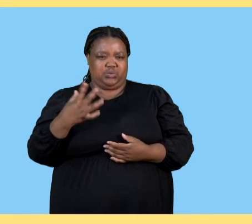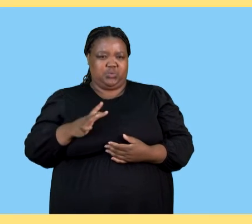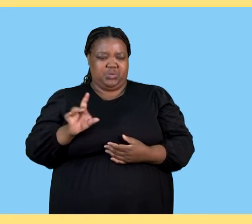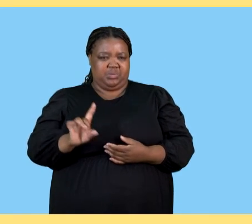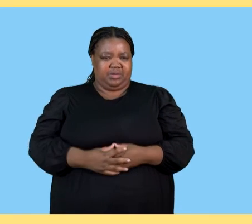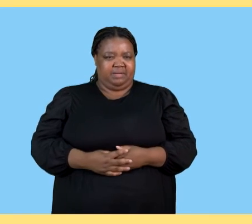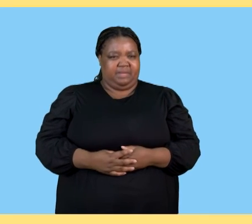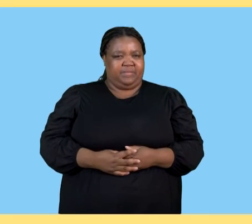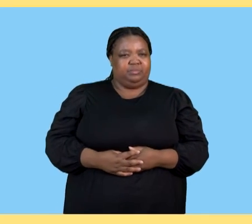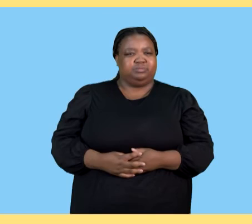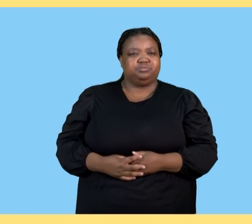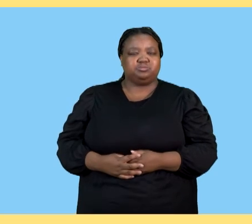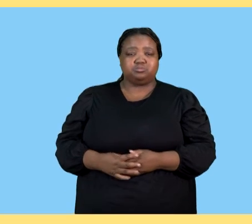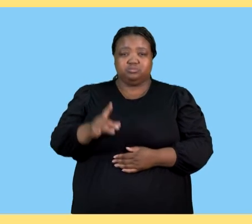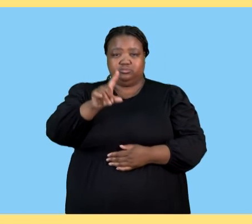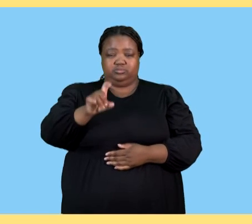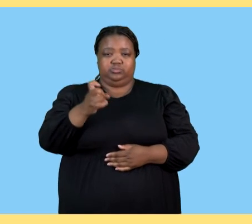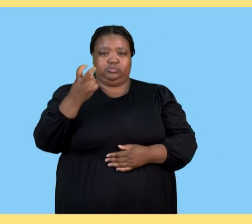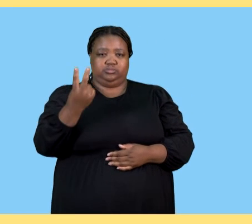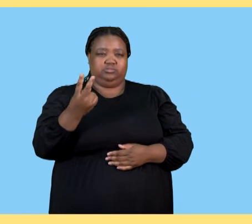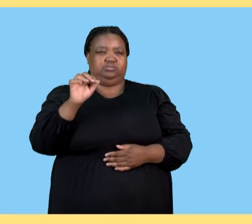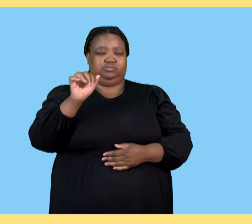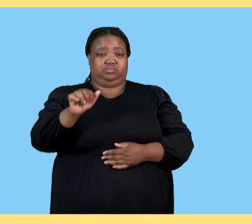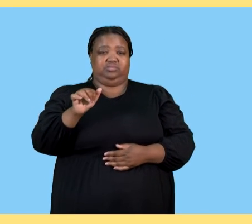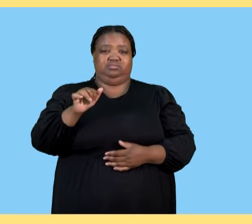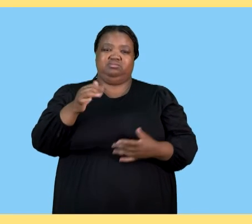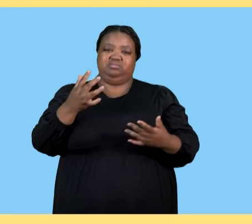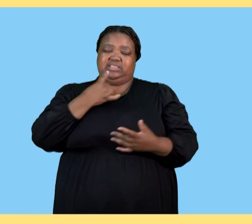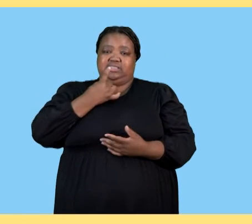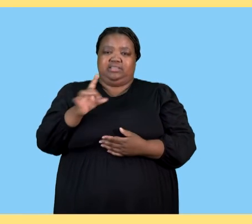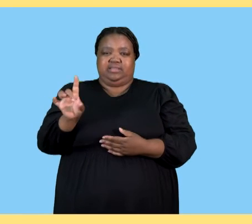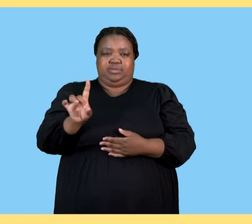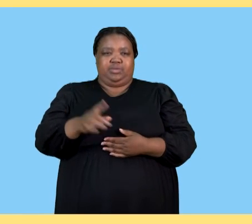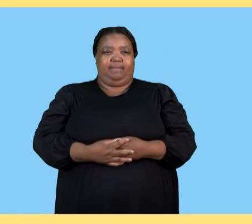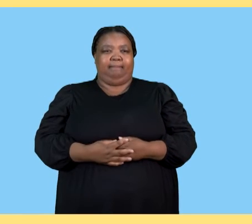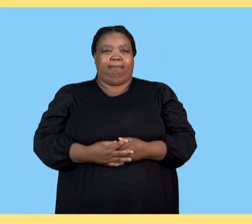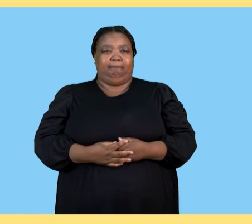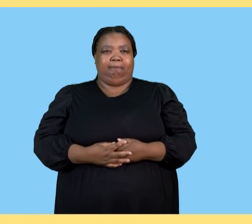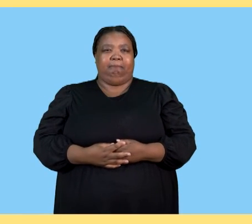question 2 demands from us. Question number 2 then reads,